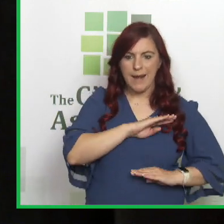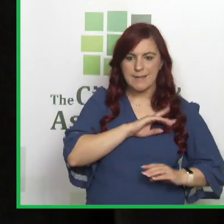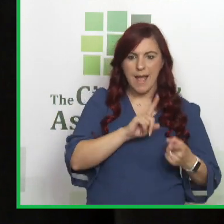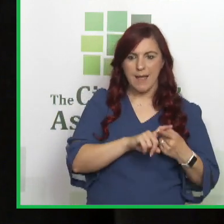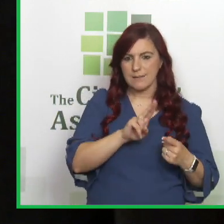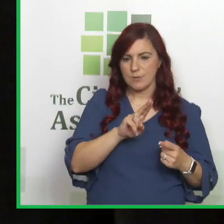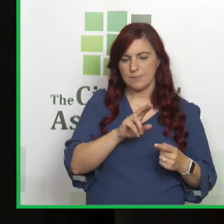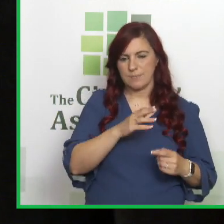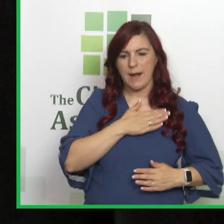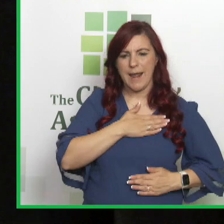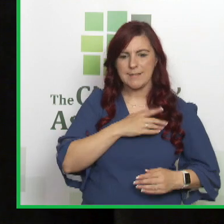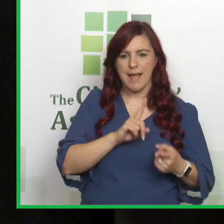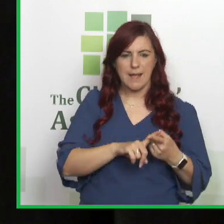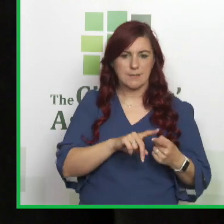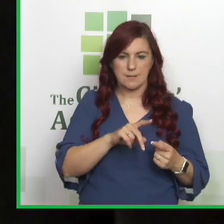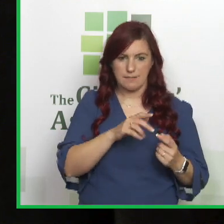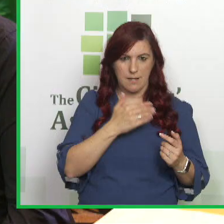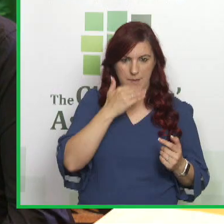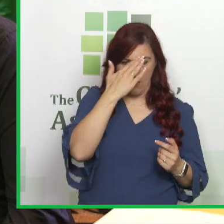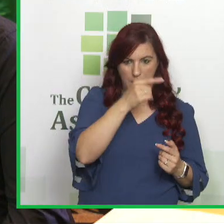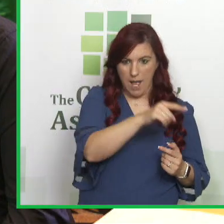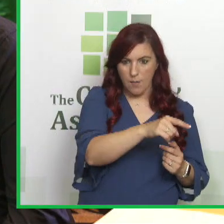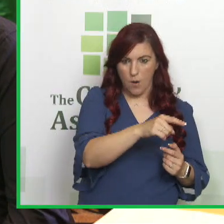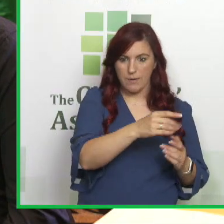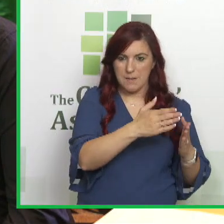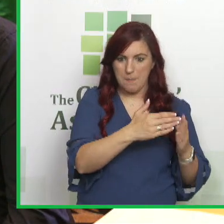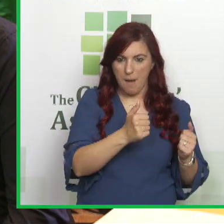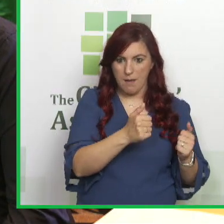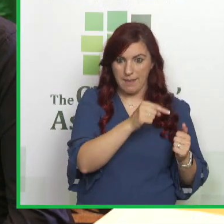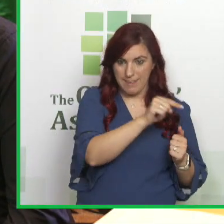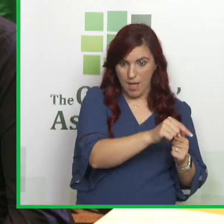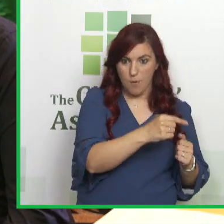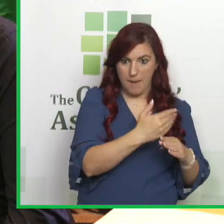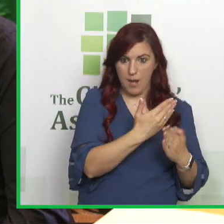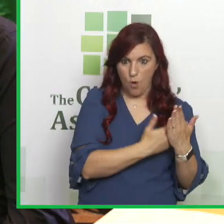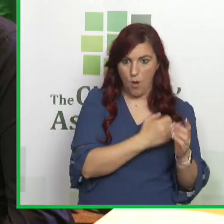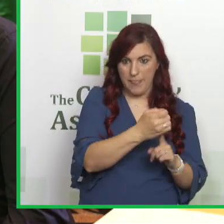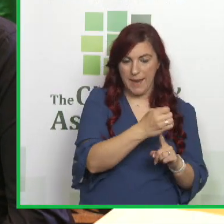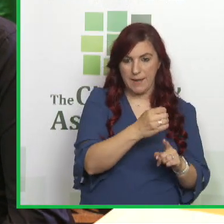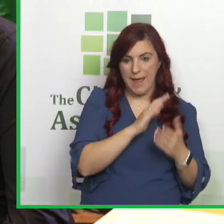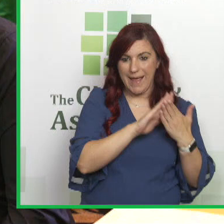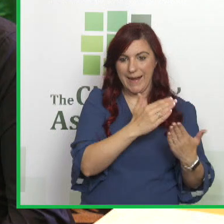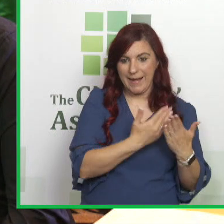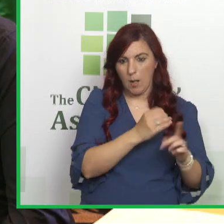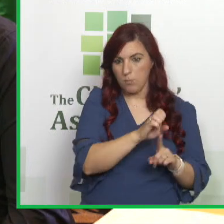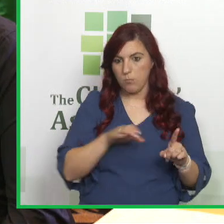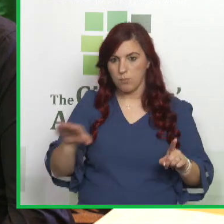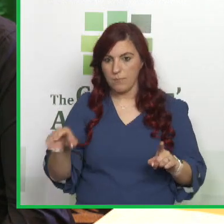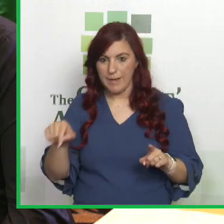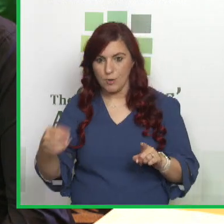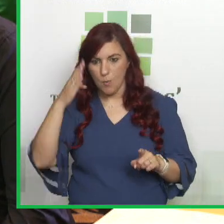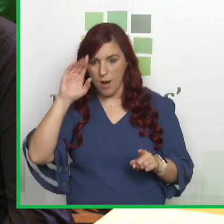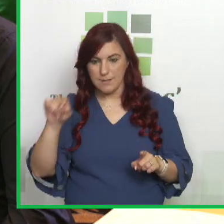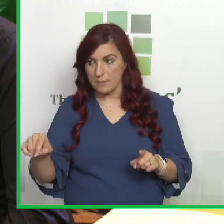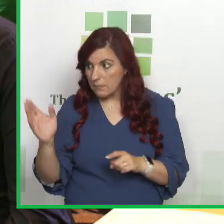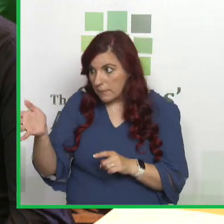product legally purchased in those states is illegally imported into Ireland and other jurisdictions for sale by criminal organisations. I should finish up, Seamus.